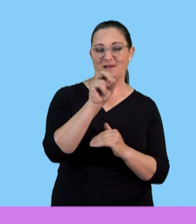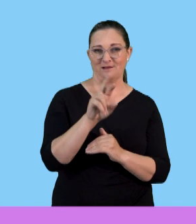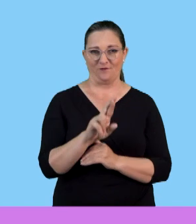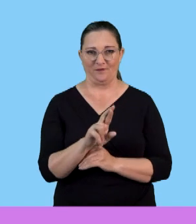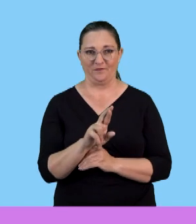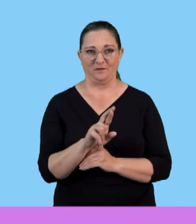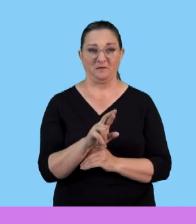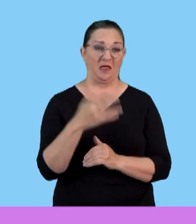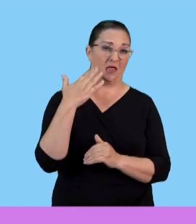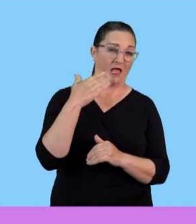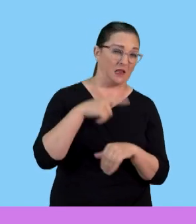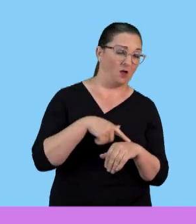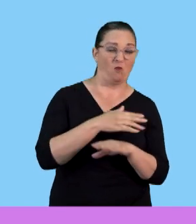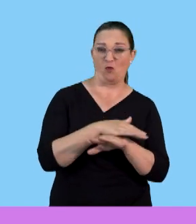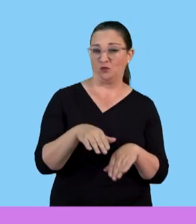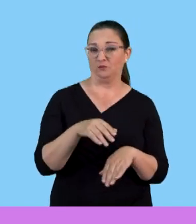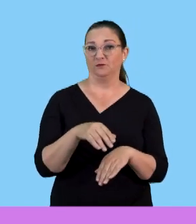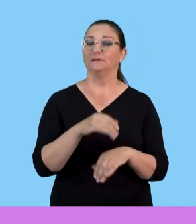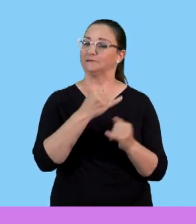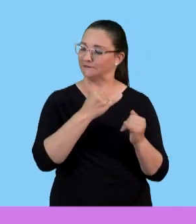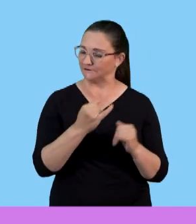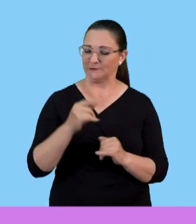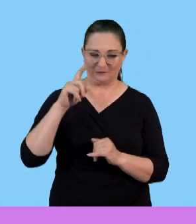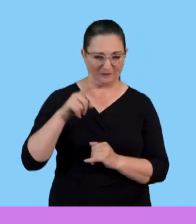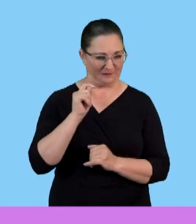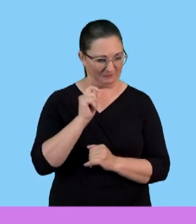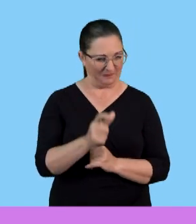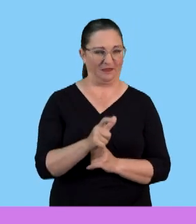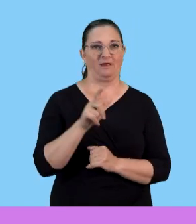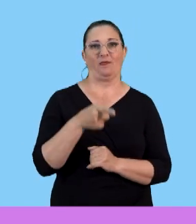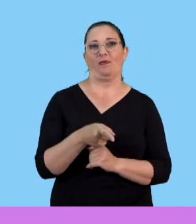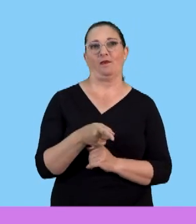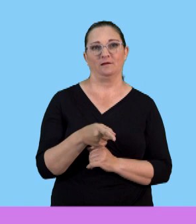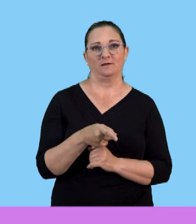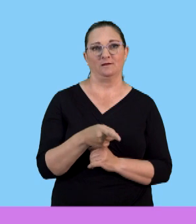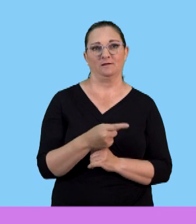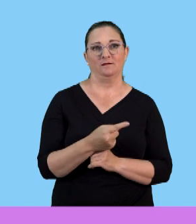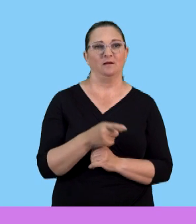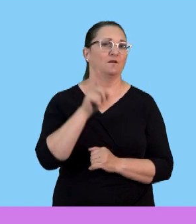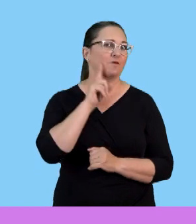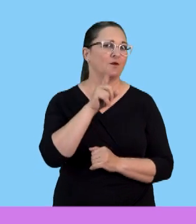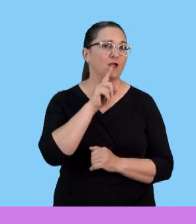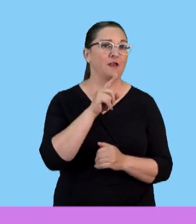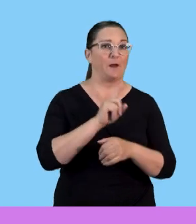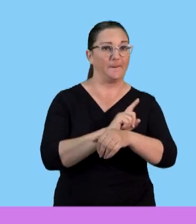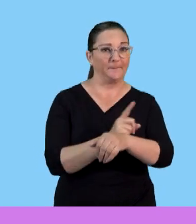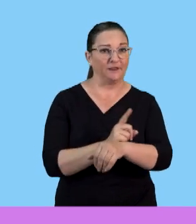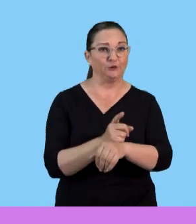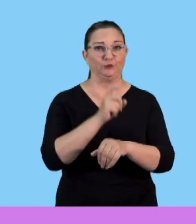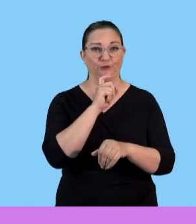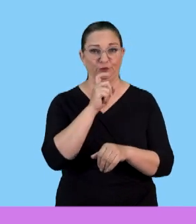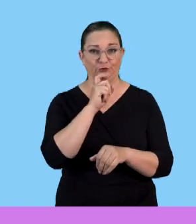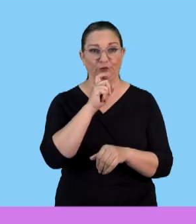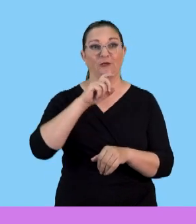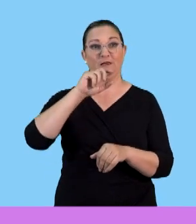it means whether you are using the airtime or not, you are still going to pay this amount. And for each and every minute that you'll